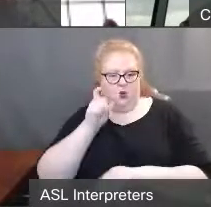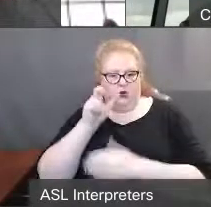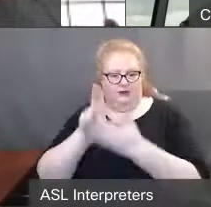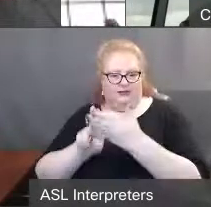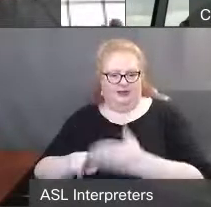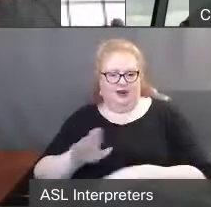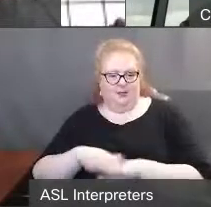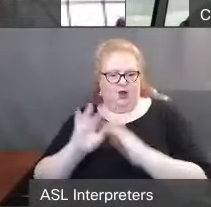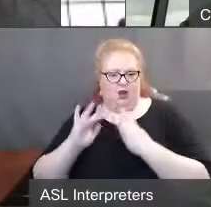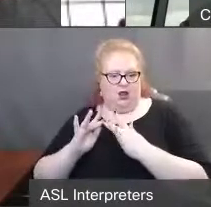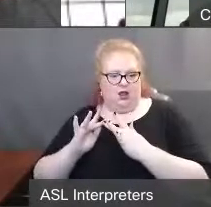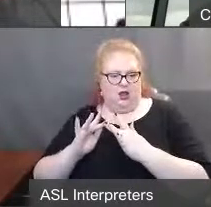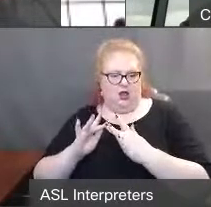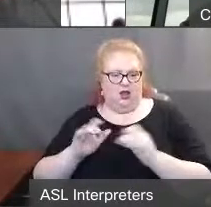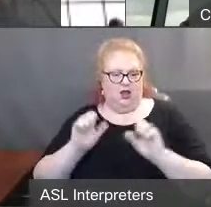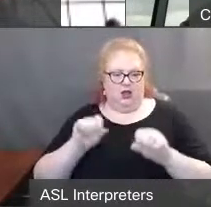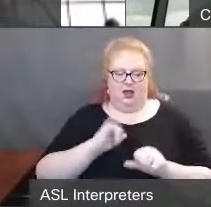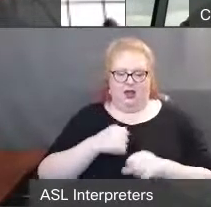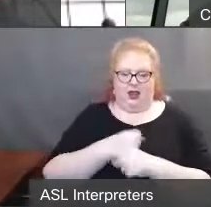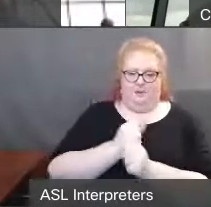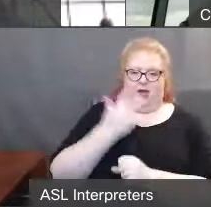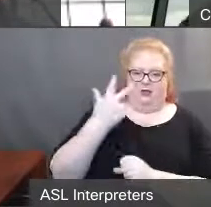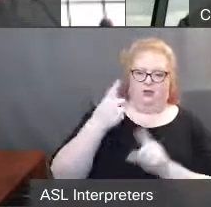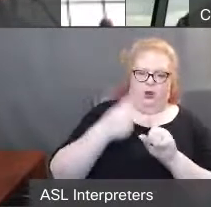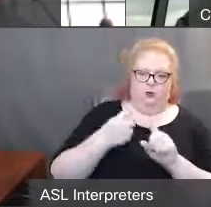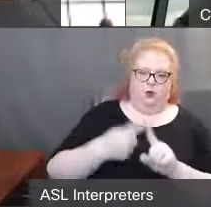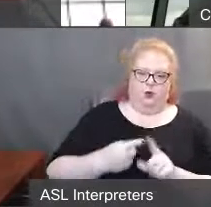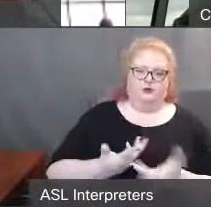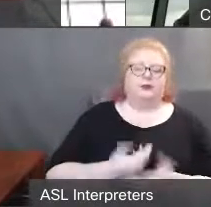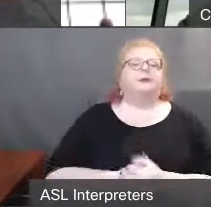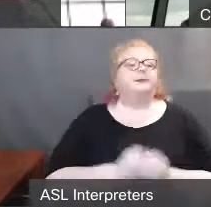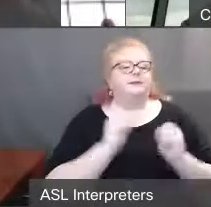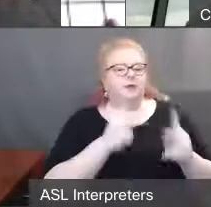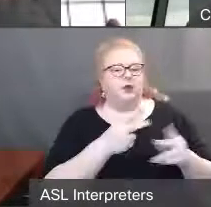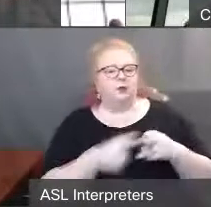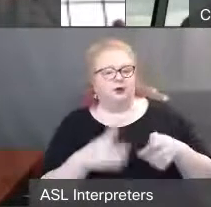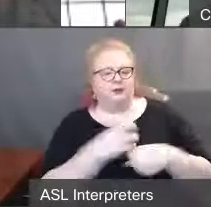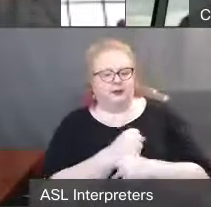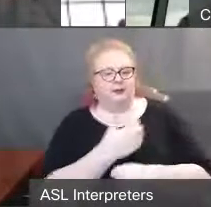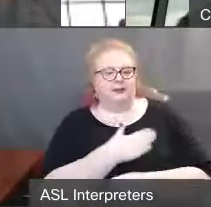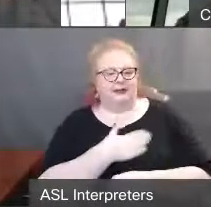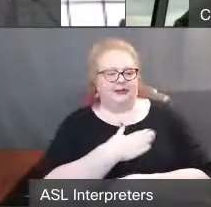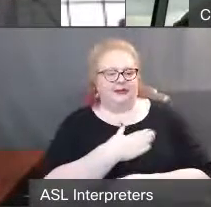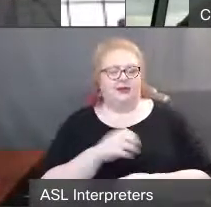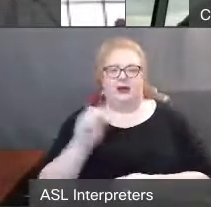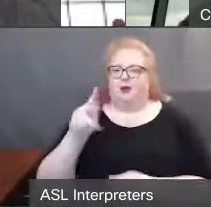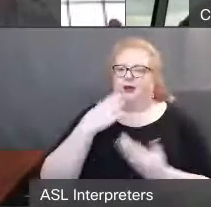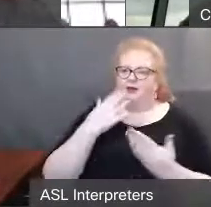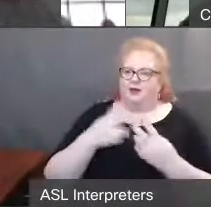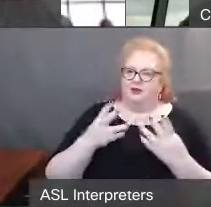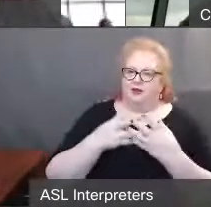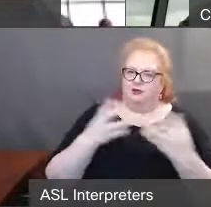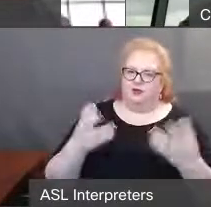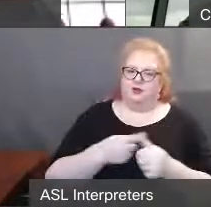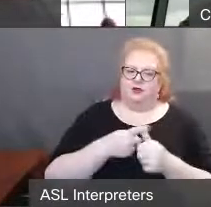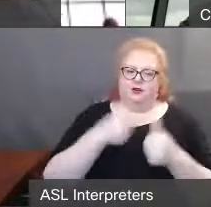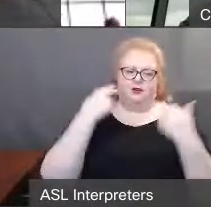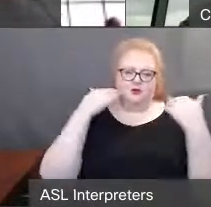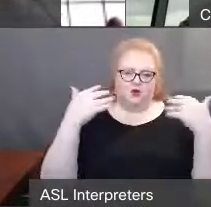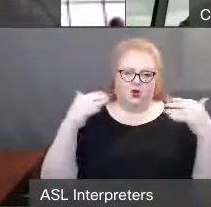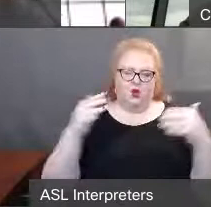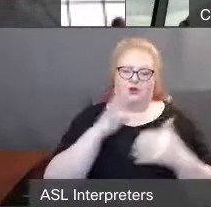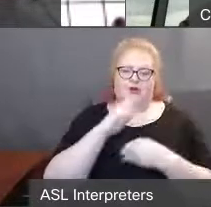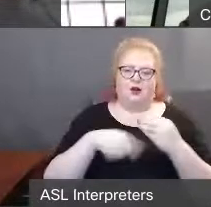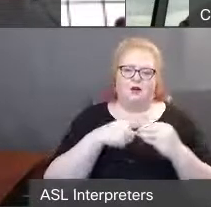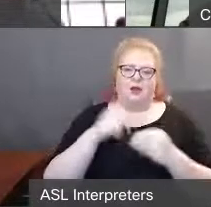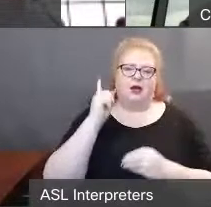then, can I make just 3 points and then that'll be it? okay, if you could briefly, please. Thank you very much. So first, noise. They talk about soundproof